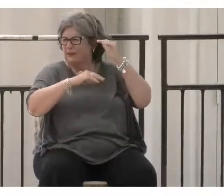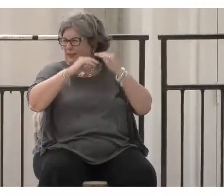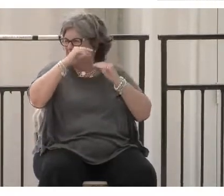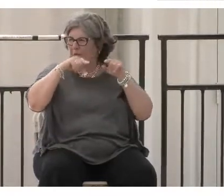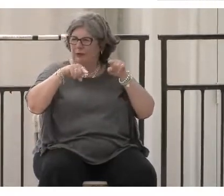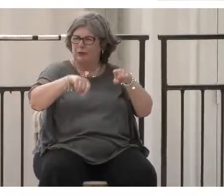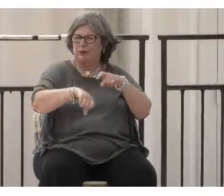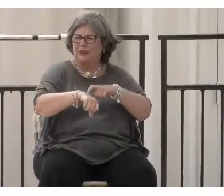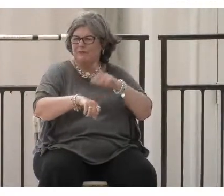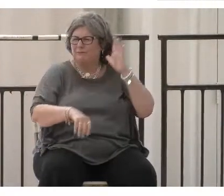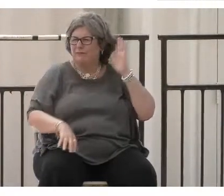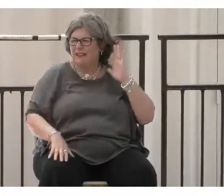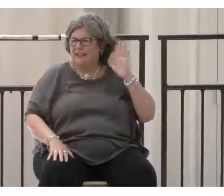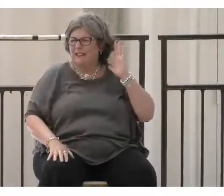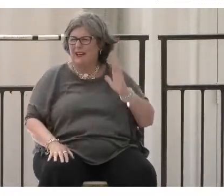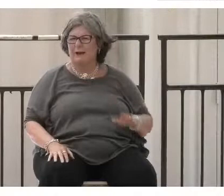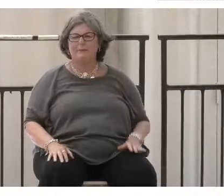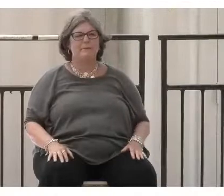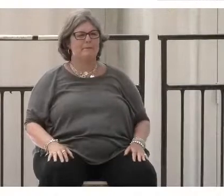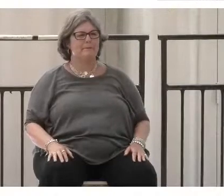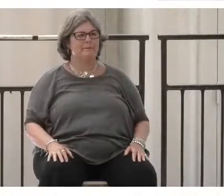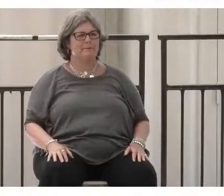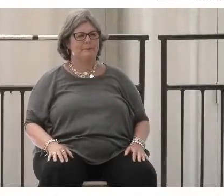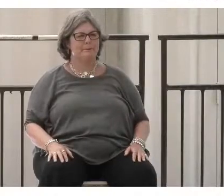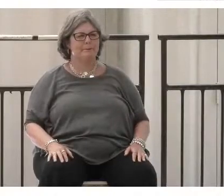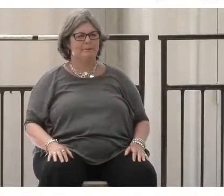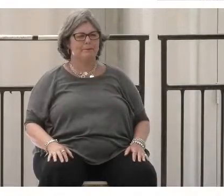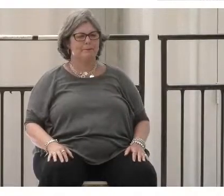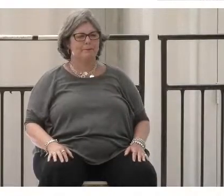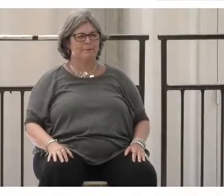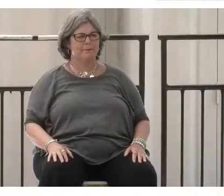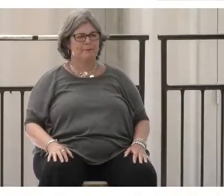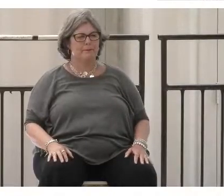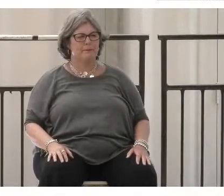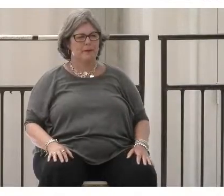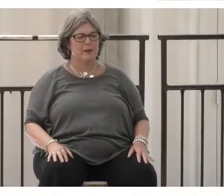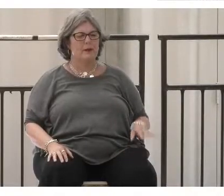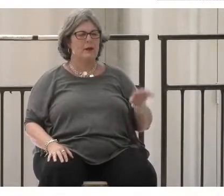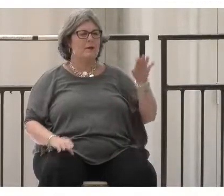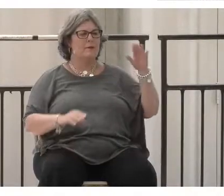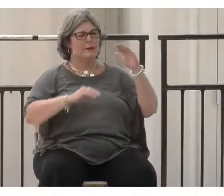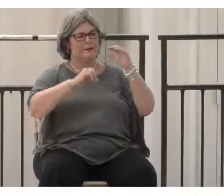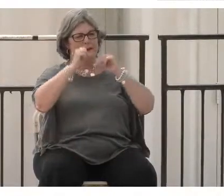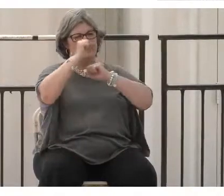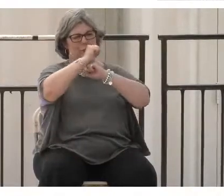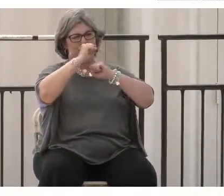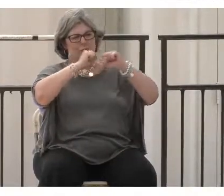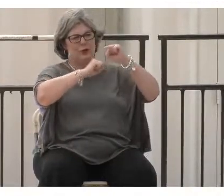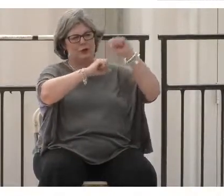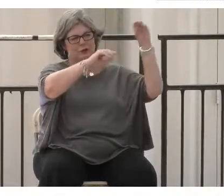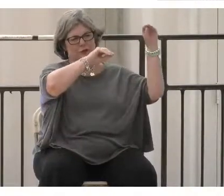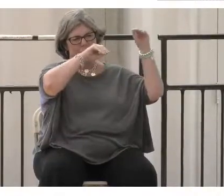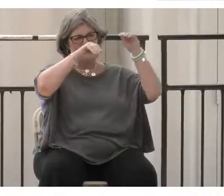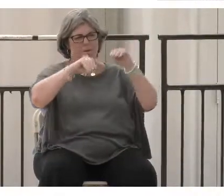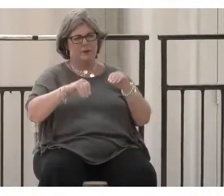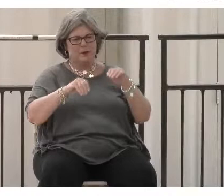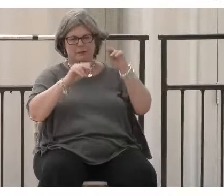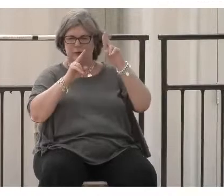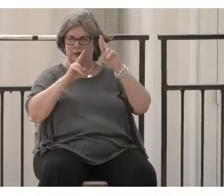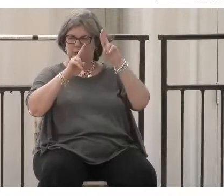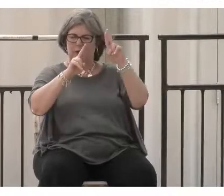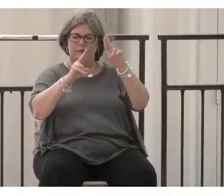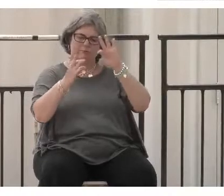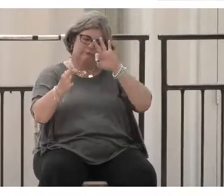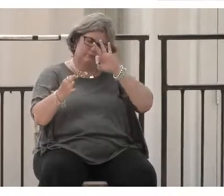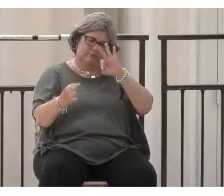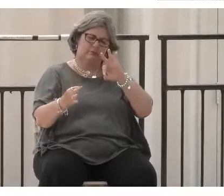period, and then by bringing it into the mall, we also decided to respect its positioning and